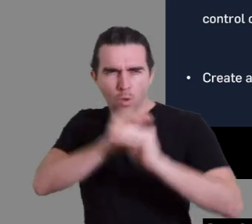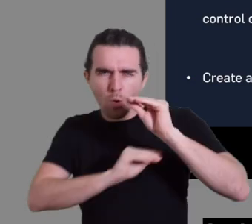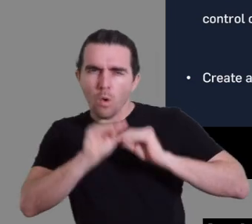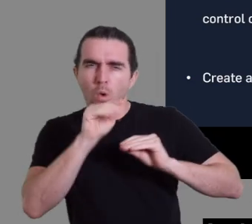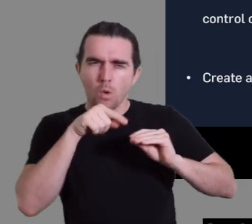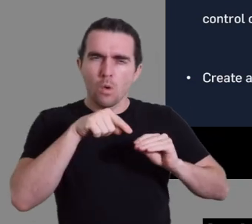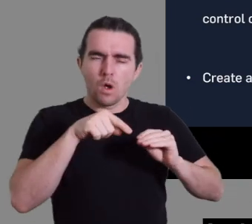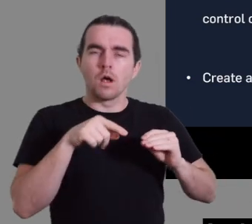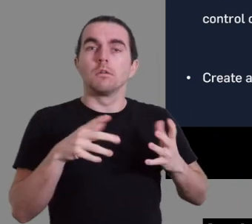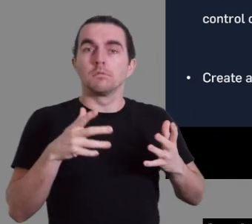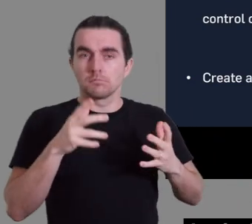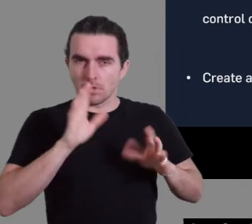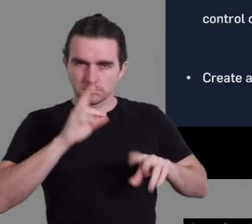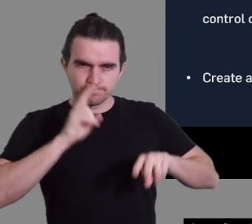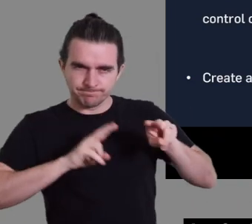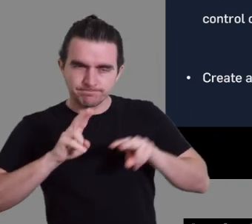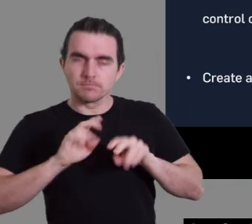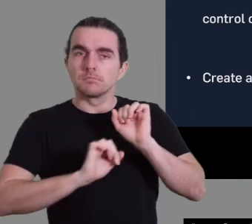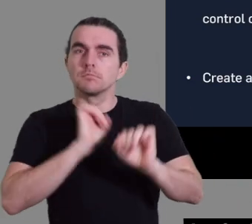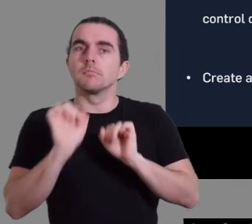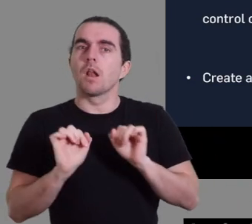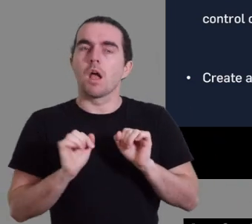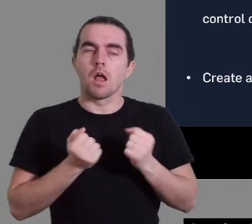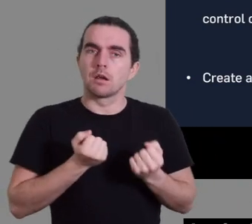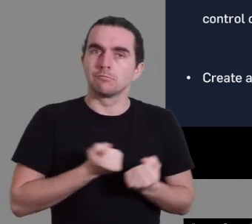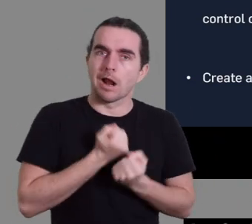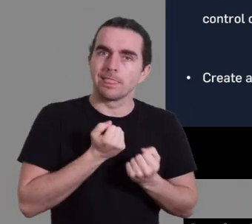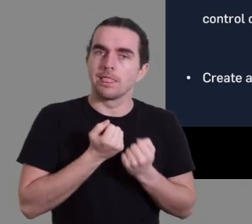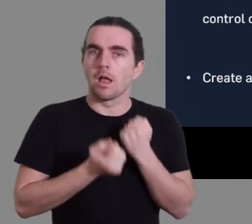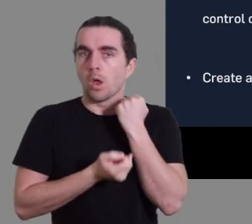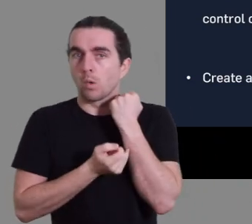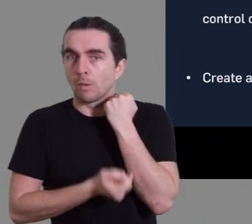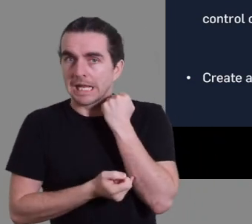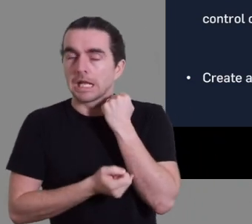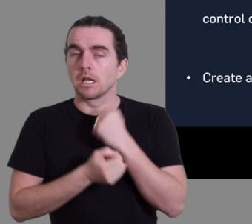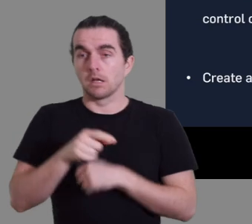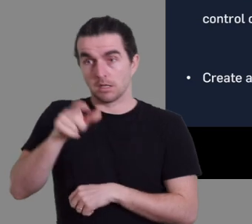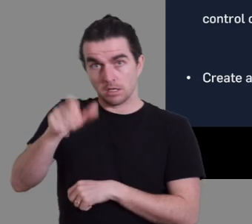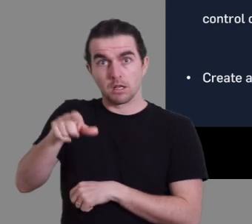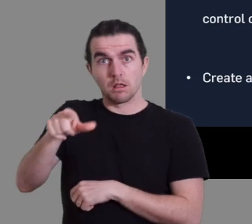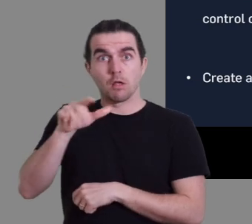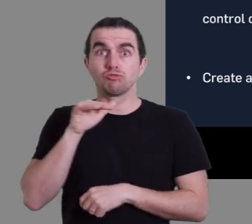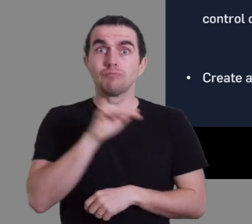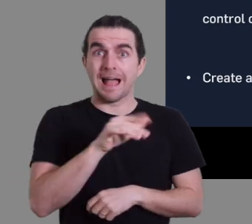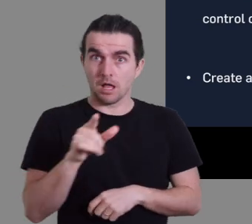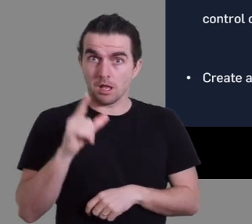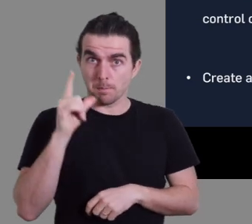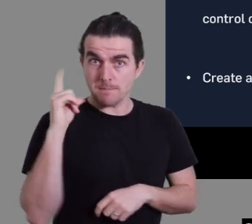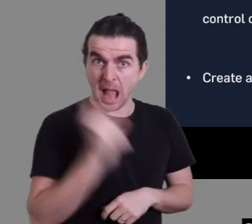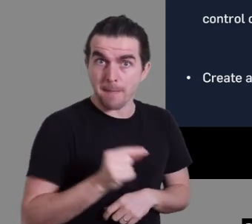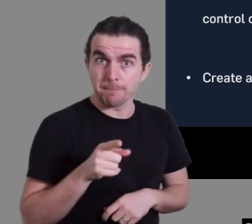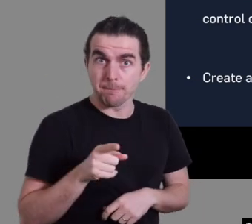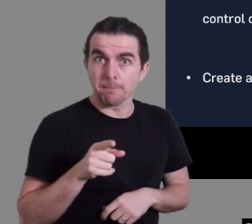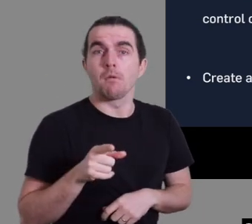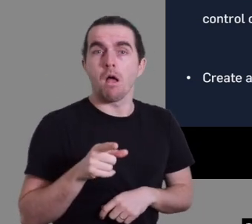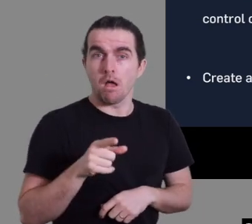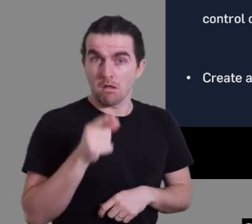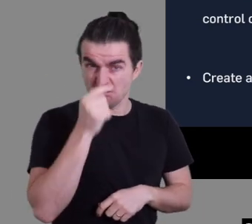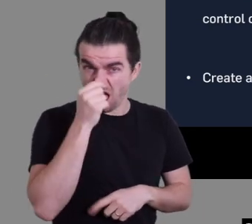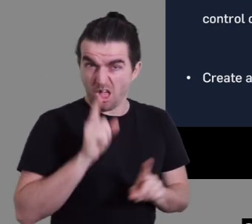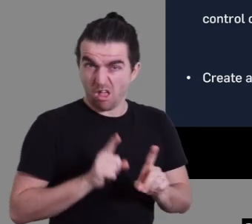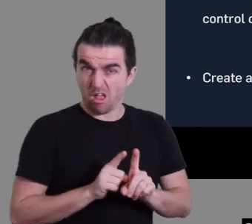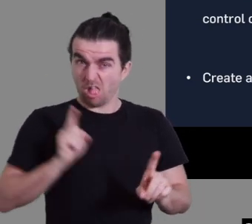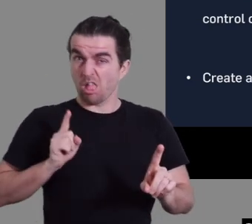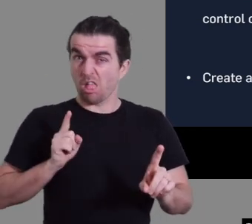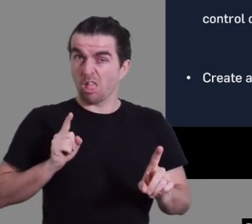within that, you've got to assess the individual strengths and weaknesses of the players. Is the striker really quick?